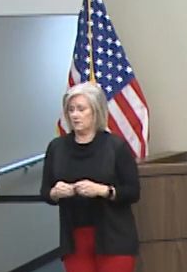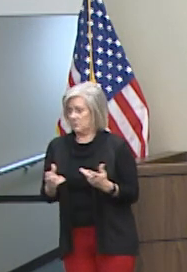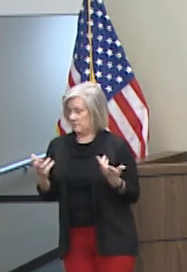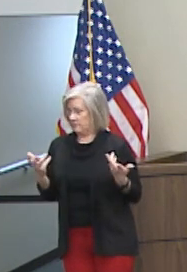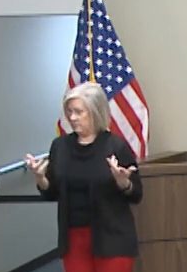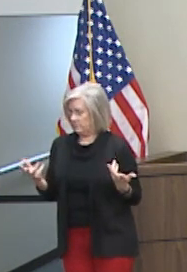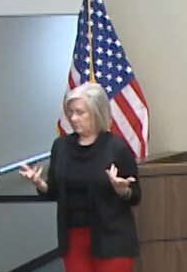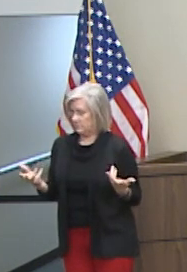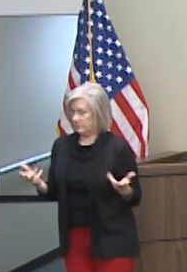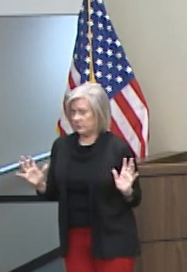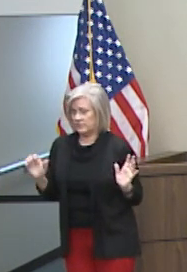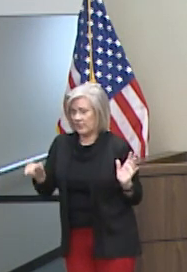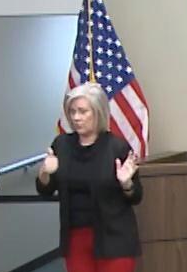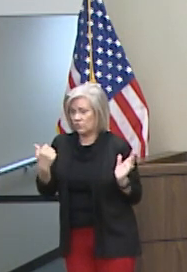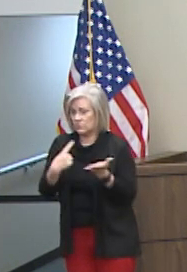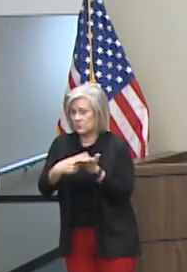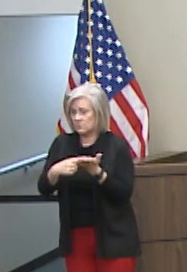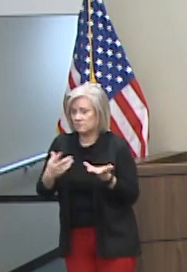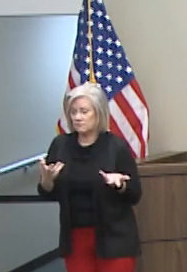dais?